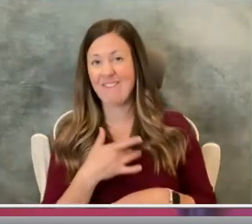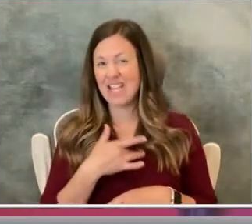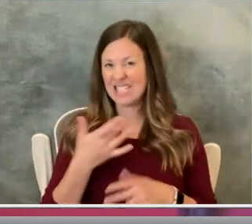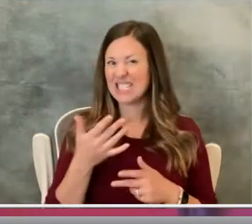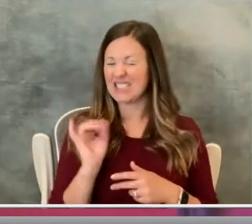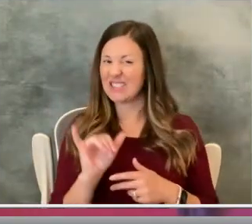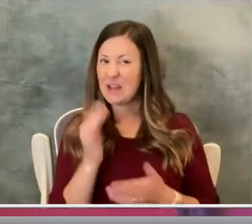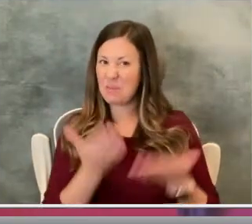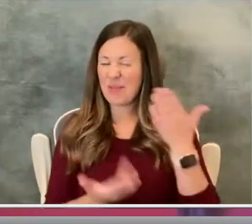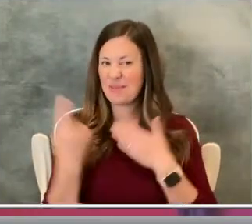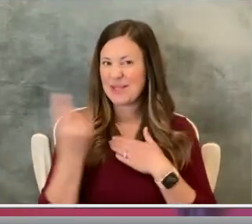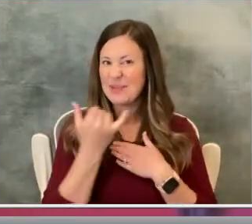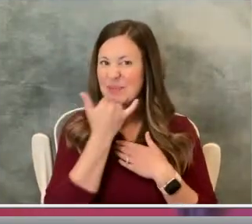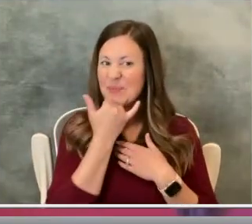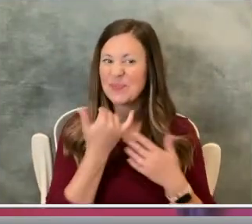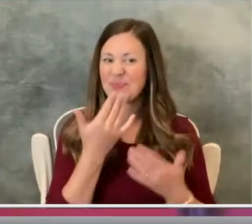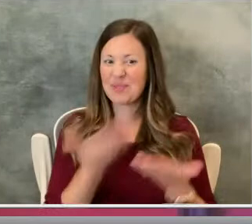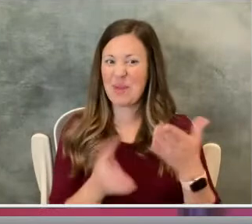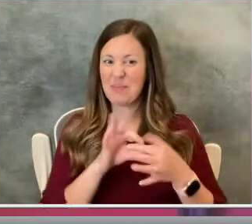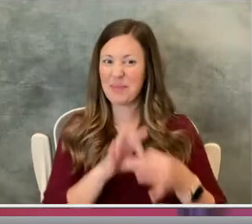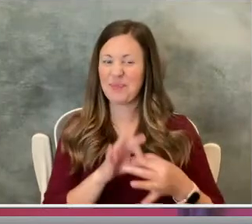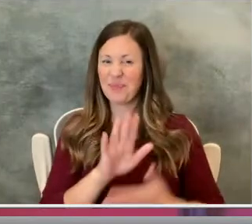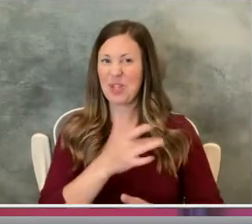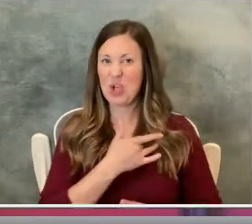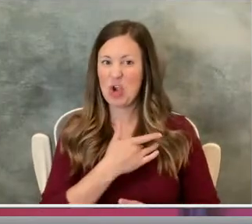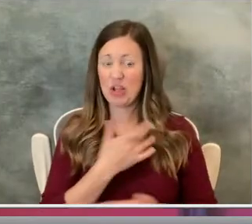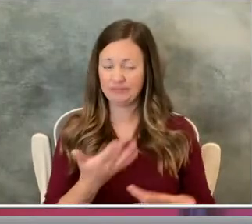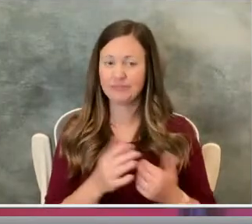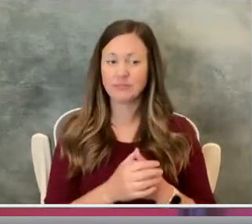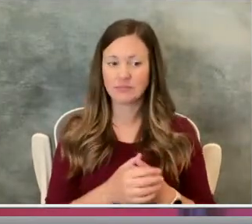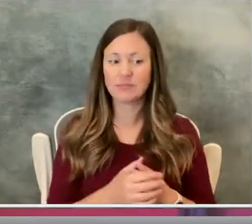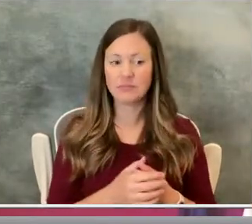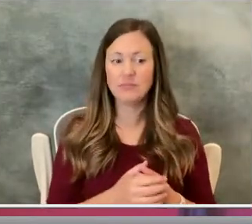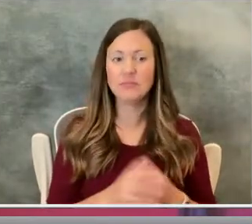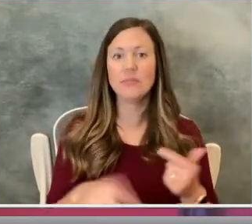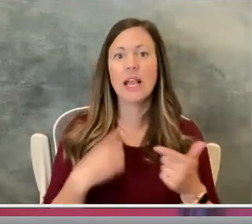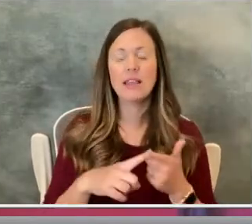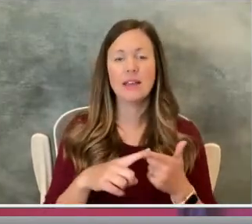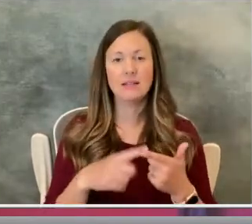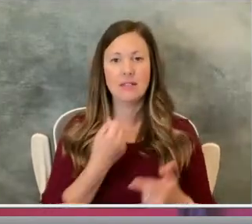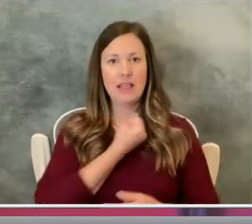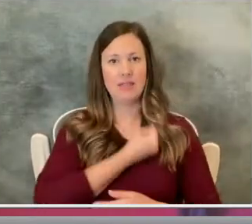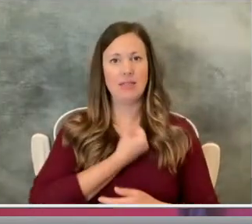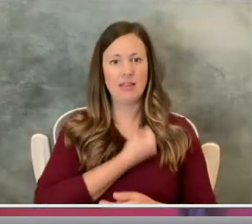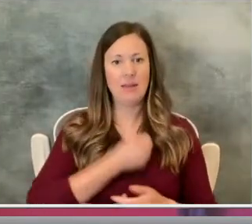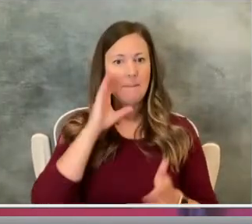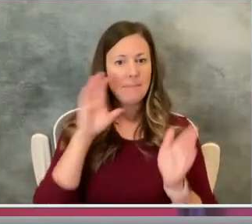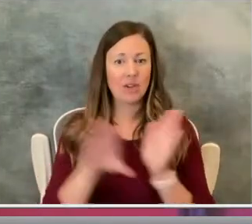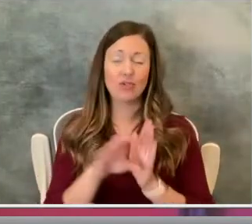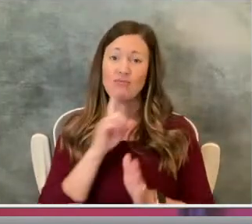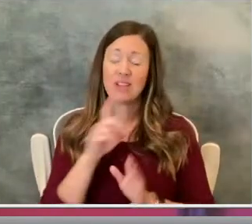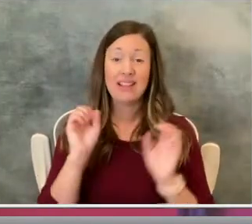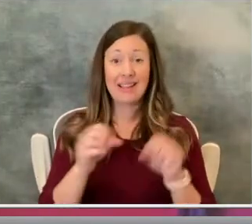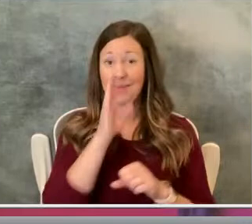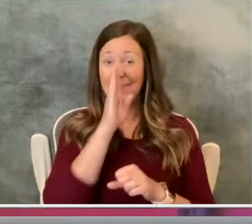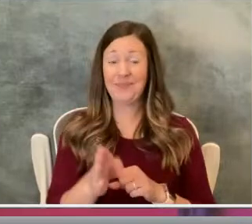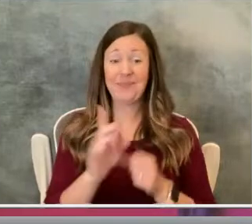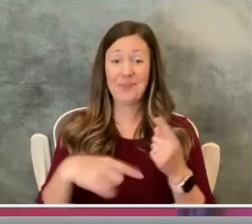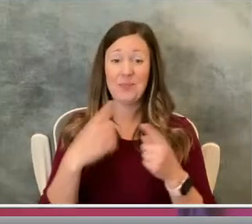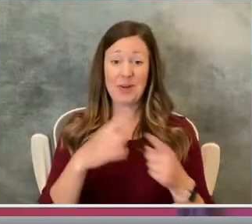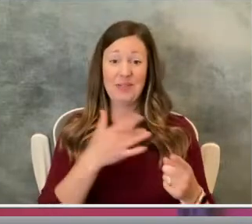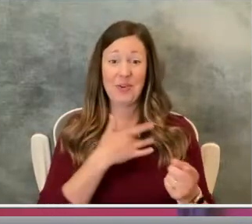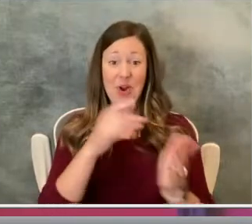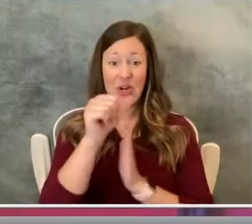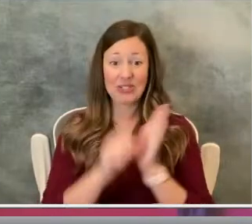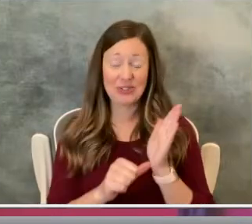could be partially related to his heart. And then when you get the echo and the imaging, it's relatively straightforward sometimes when you're a heart surgeon, because the imaging doesn't